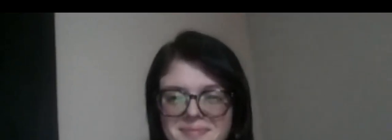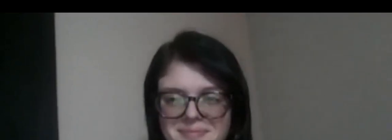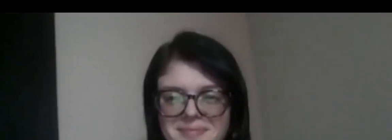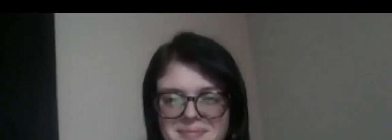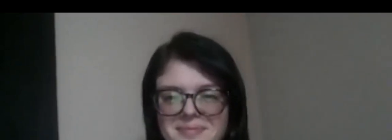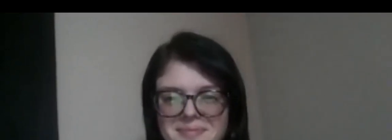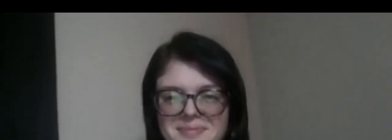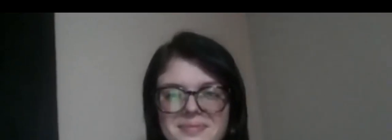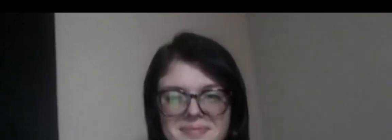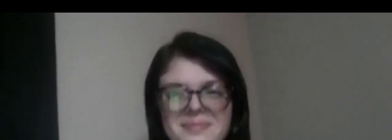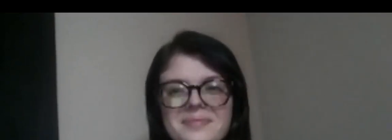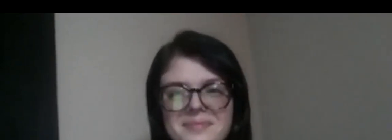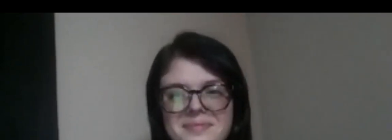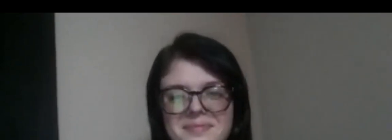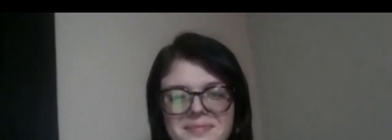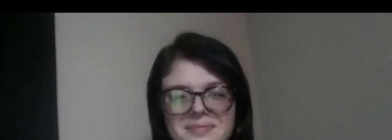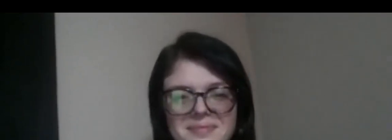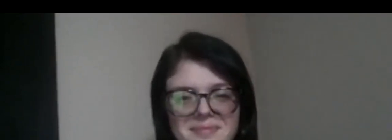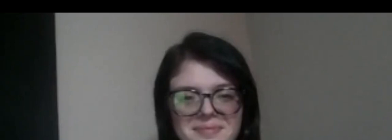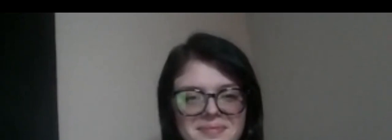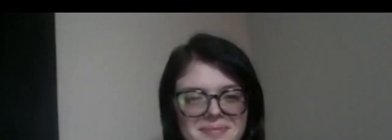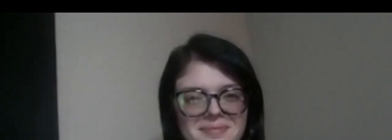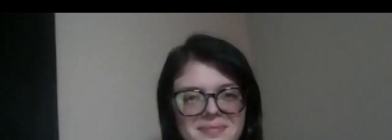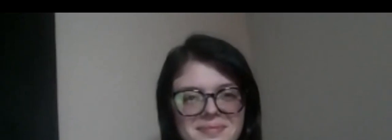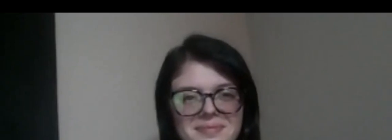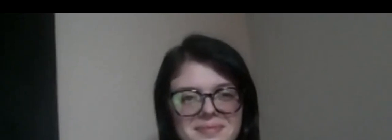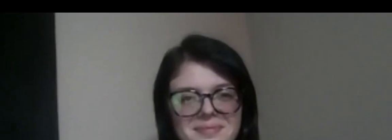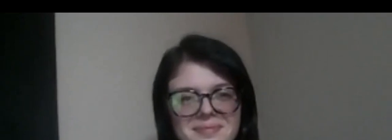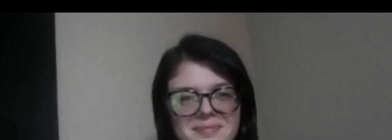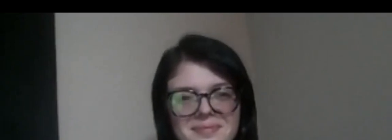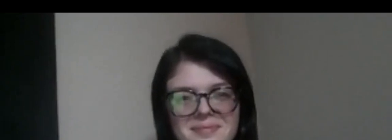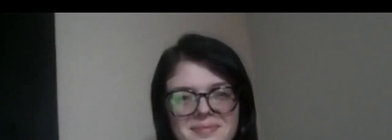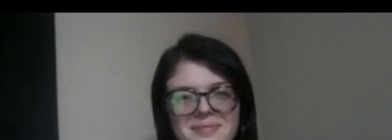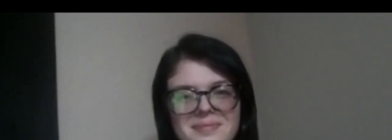lot of parallels there. But I think that fashion was like